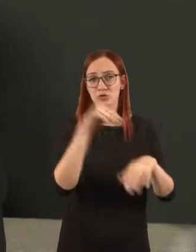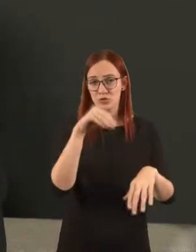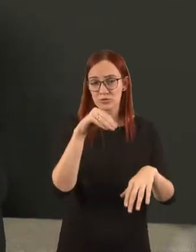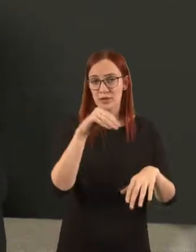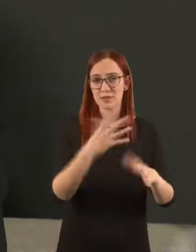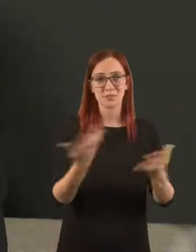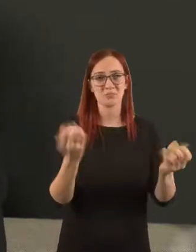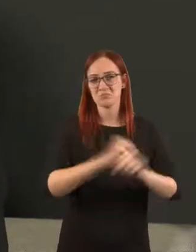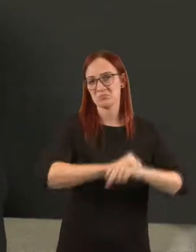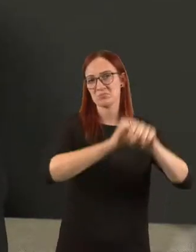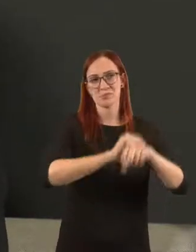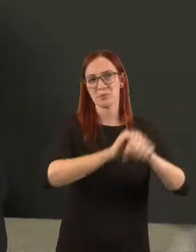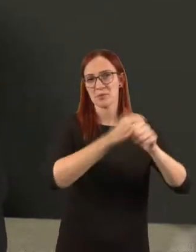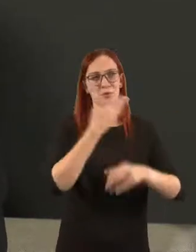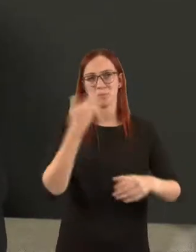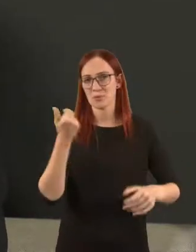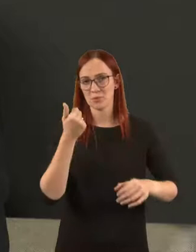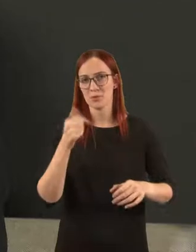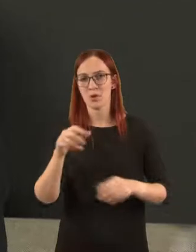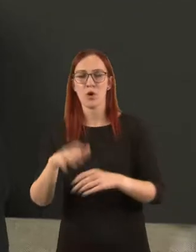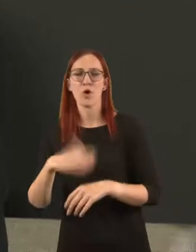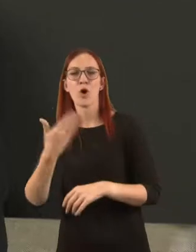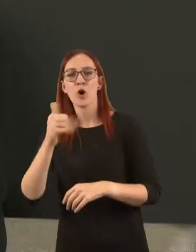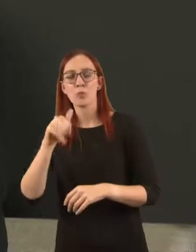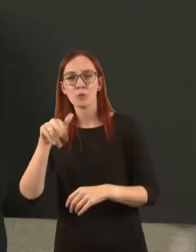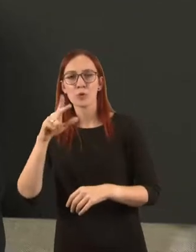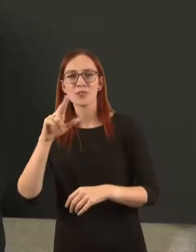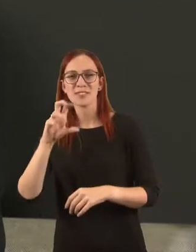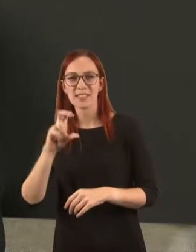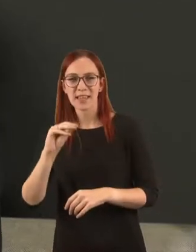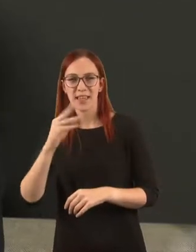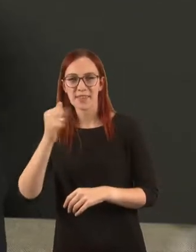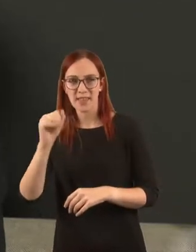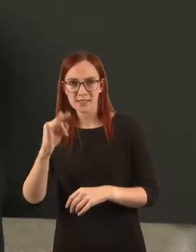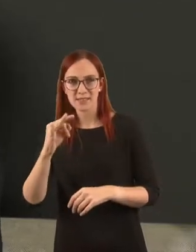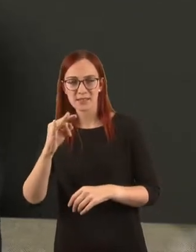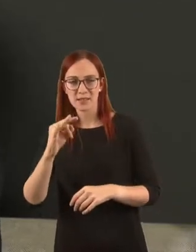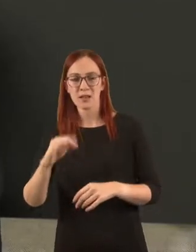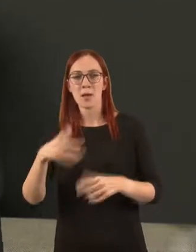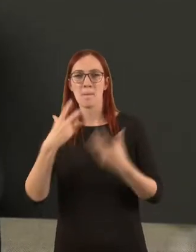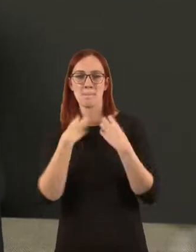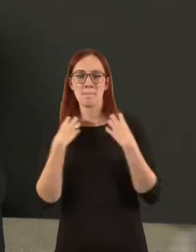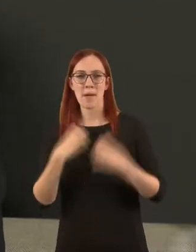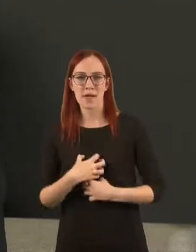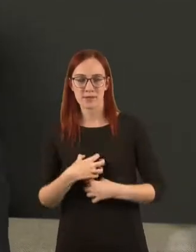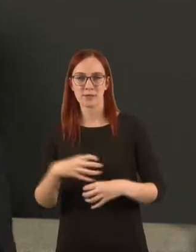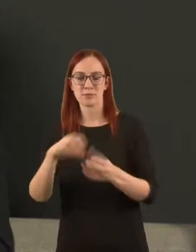and in Sweden. And in Munich, it caused a lot of